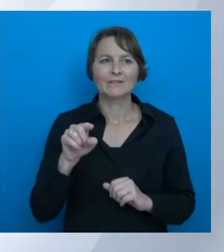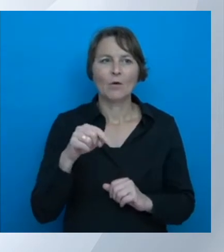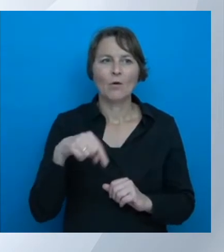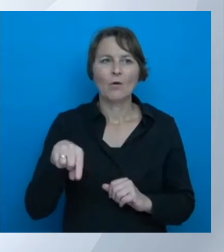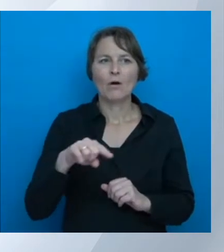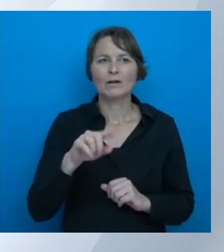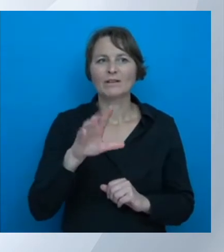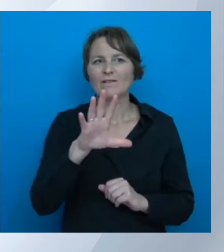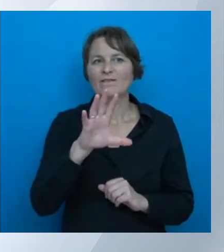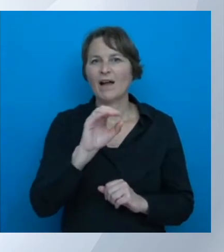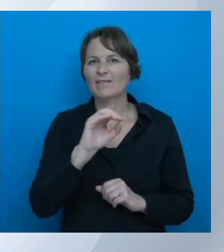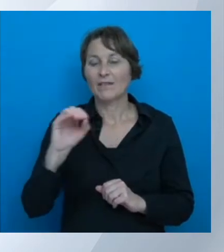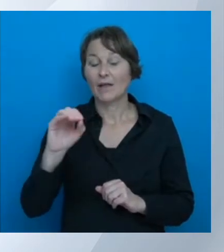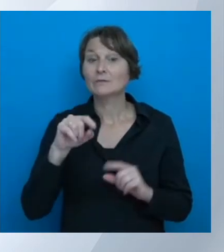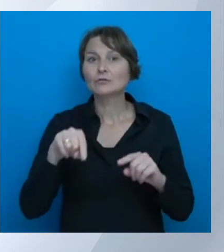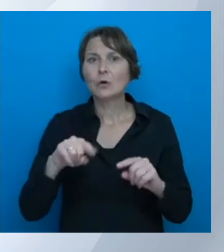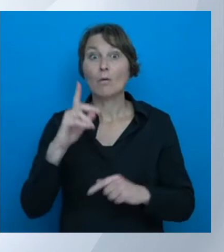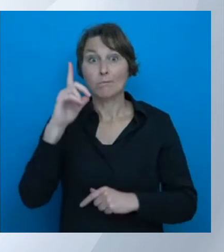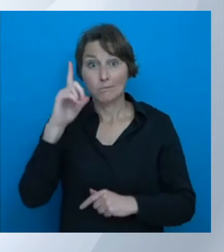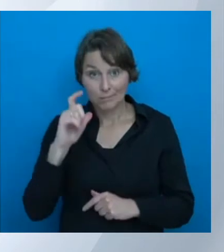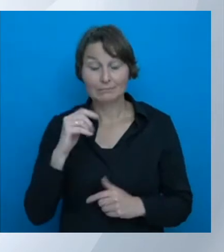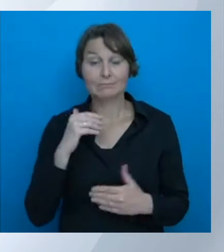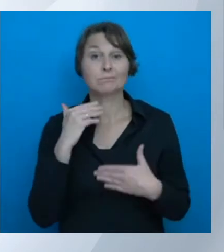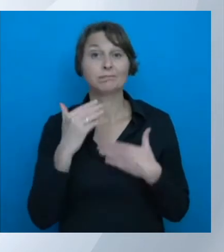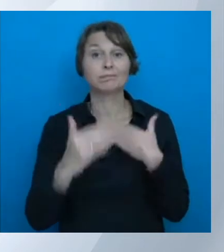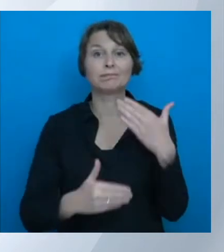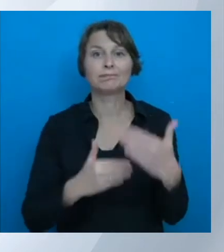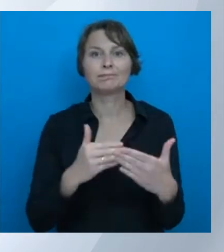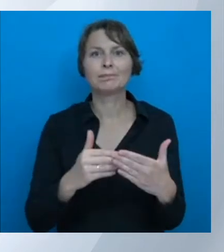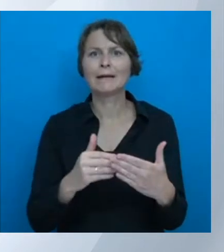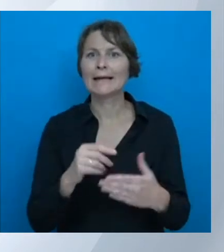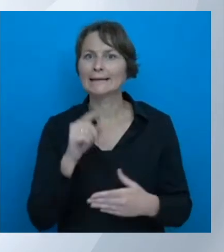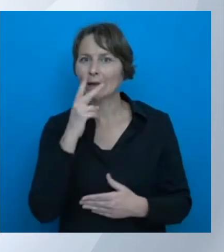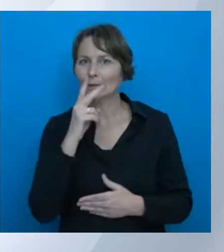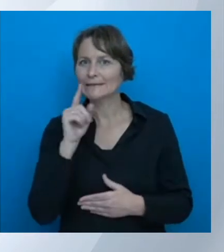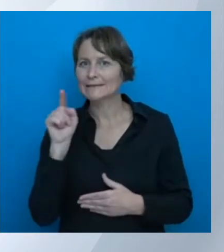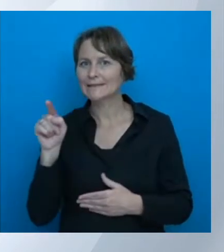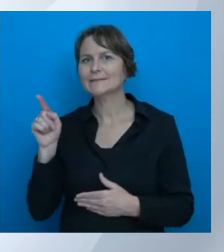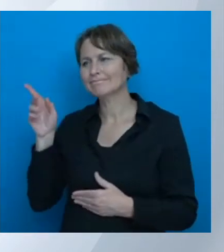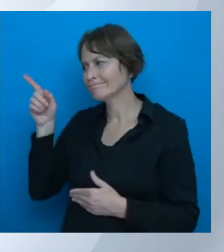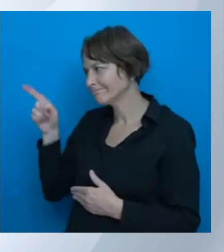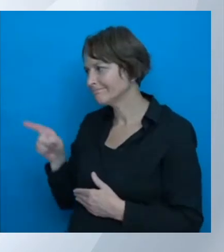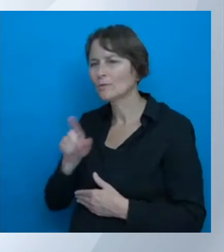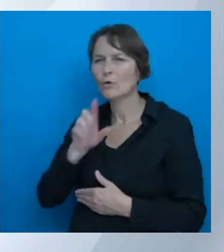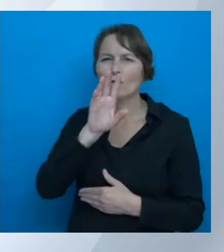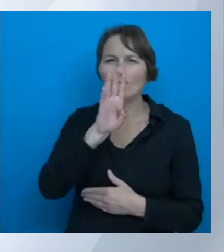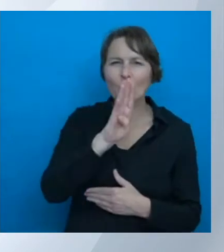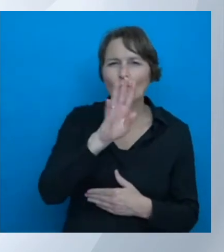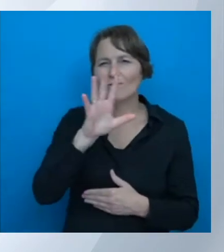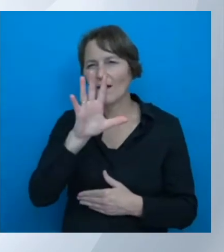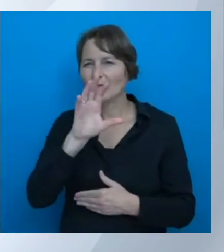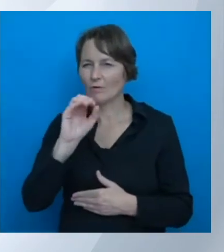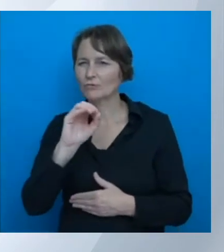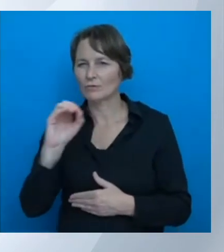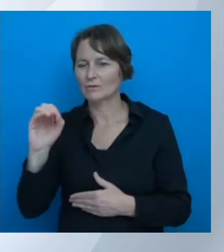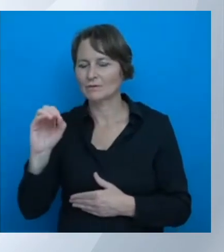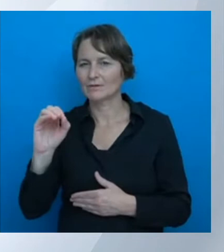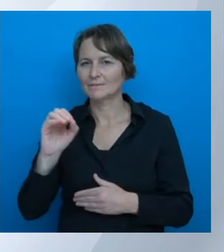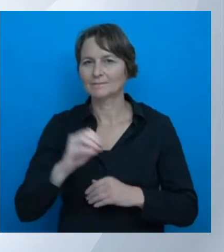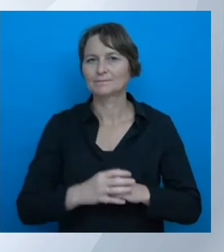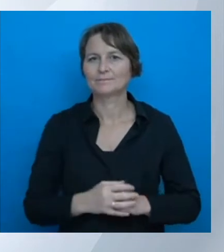So my application has started, and now it's listening on port 500. And because I have mapped